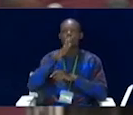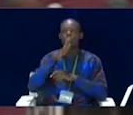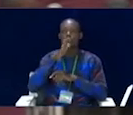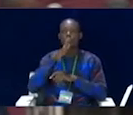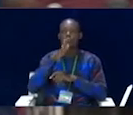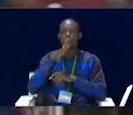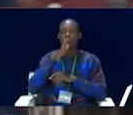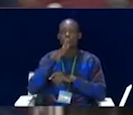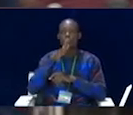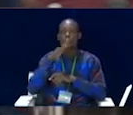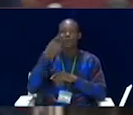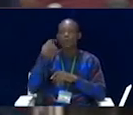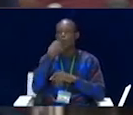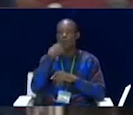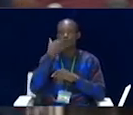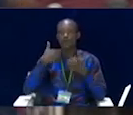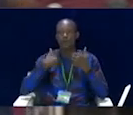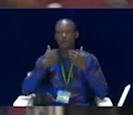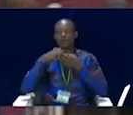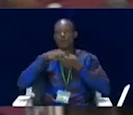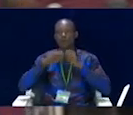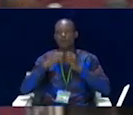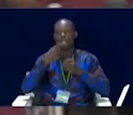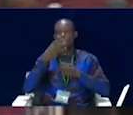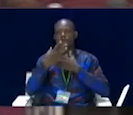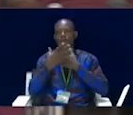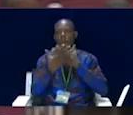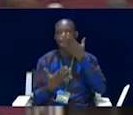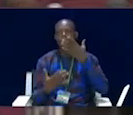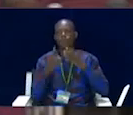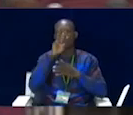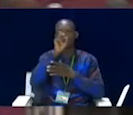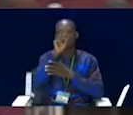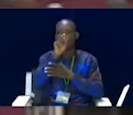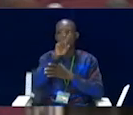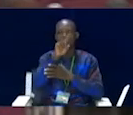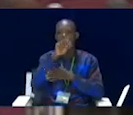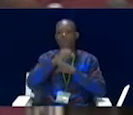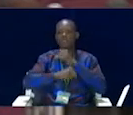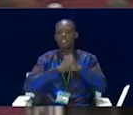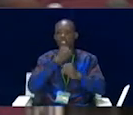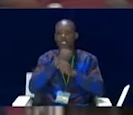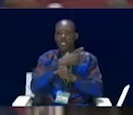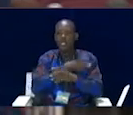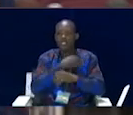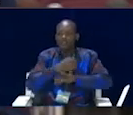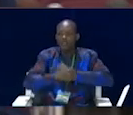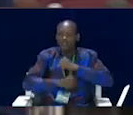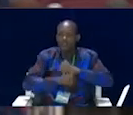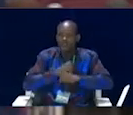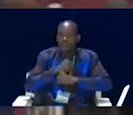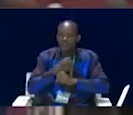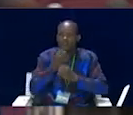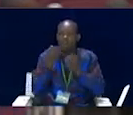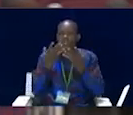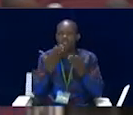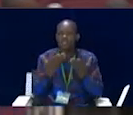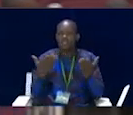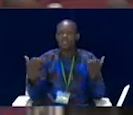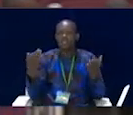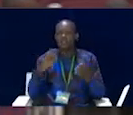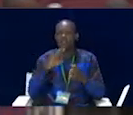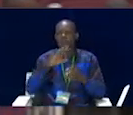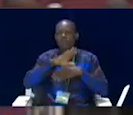had had an issue of blood 12 years, and had suffered many things of many